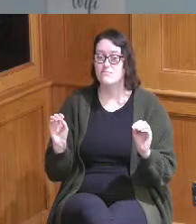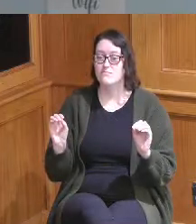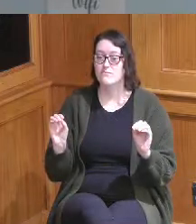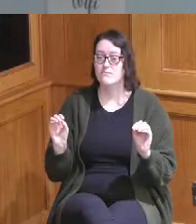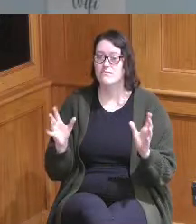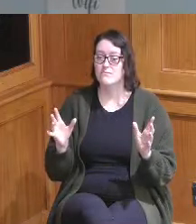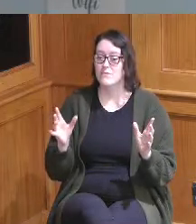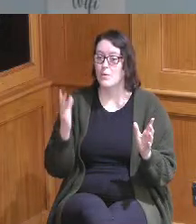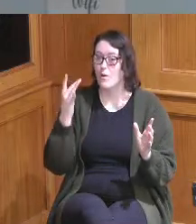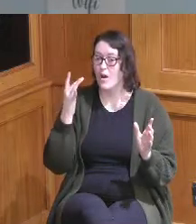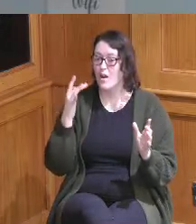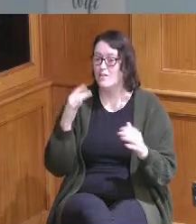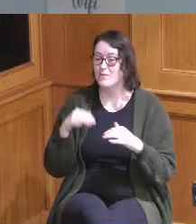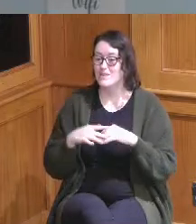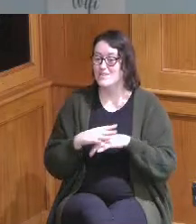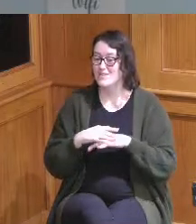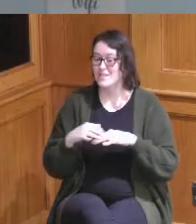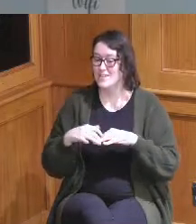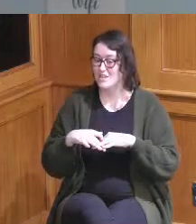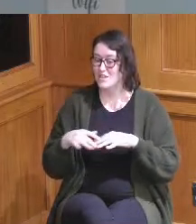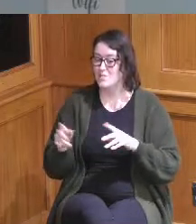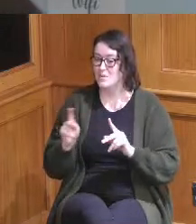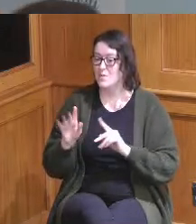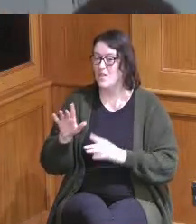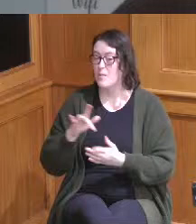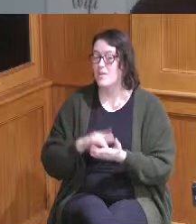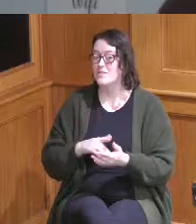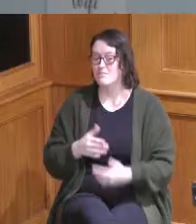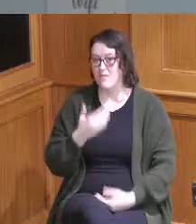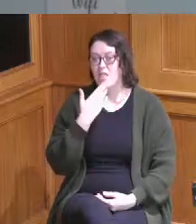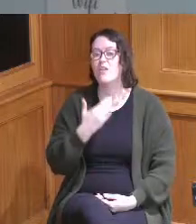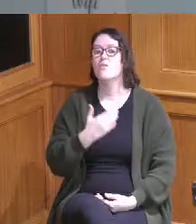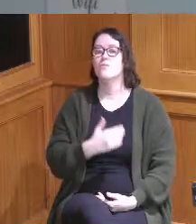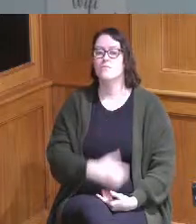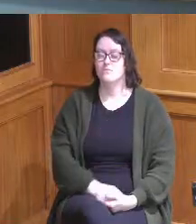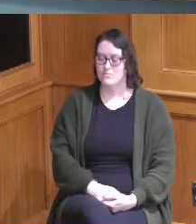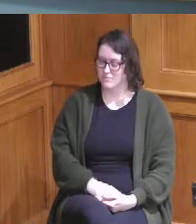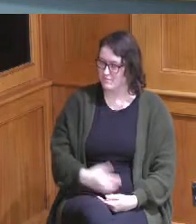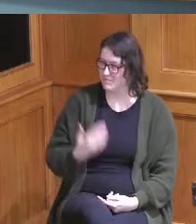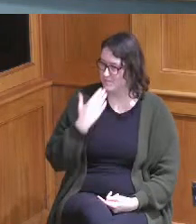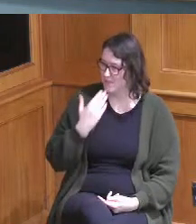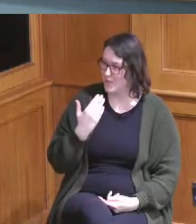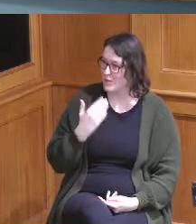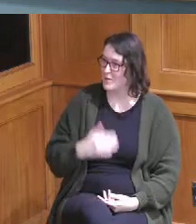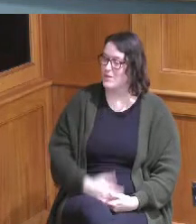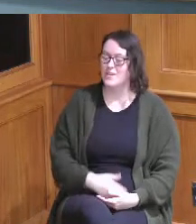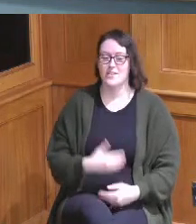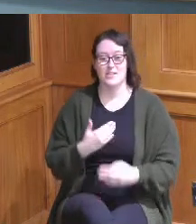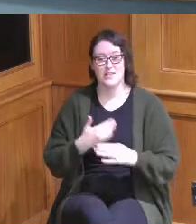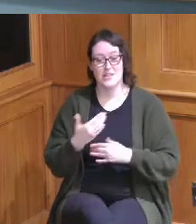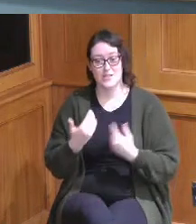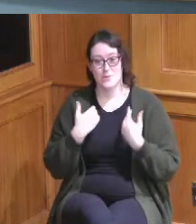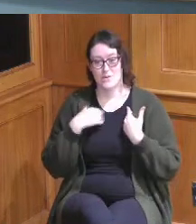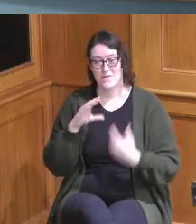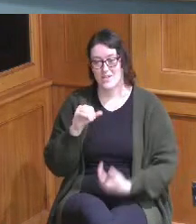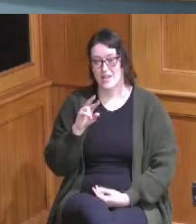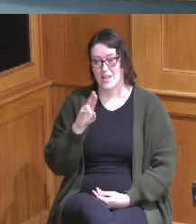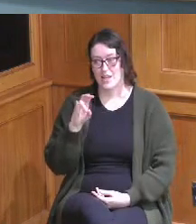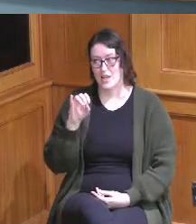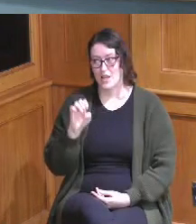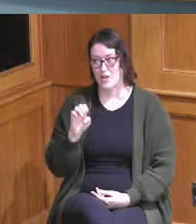Because of the indigenous people. Thank you. Thank you. Next, we've got Carrie